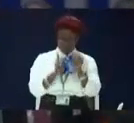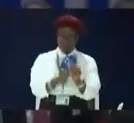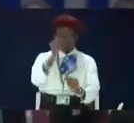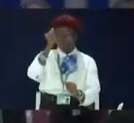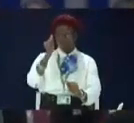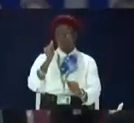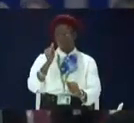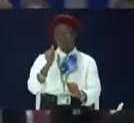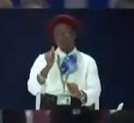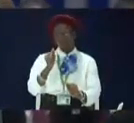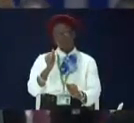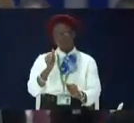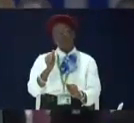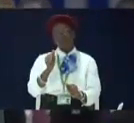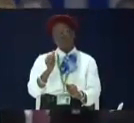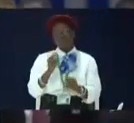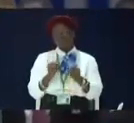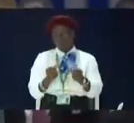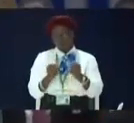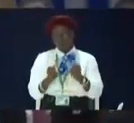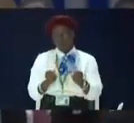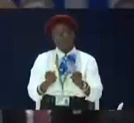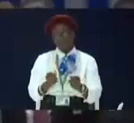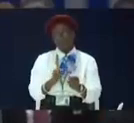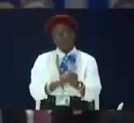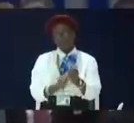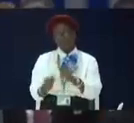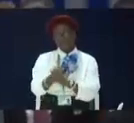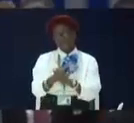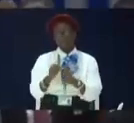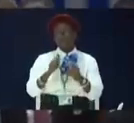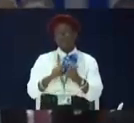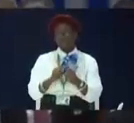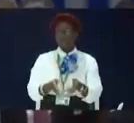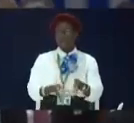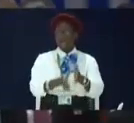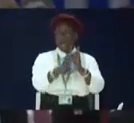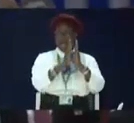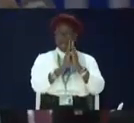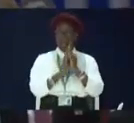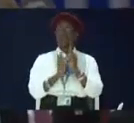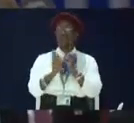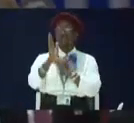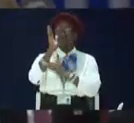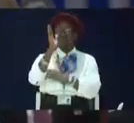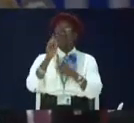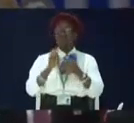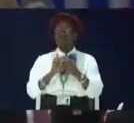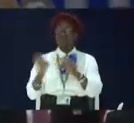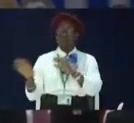o se koko. Go ahead, 2 minutes. Iseju meji bere lowo Olorun.